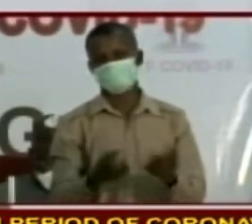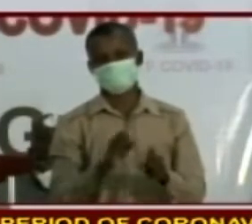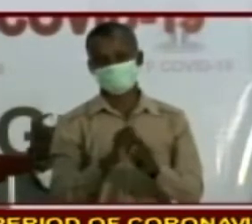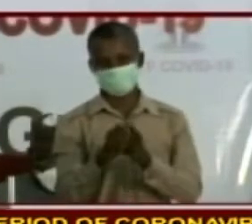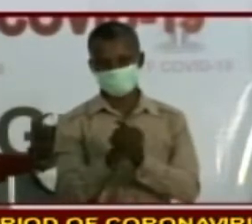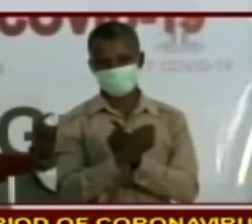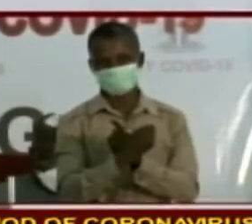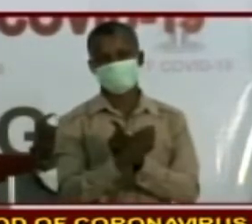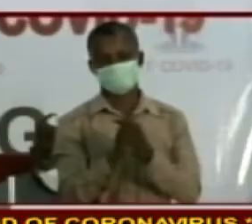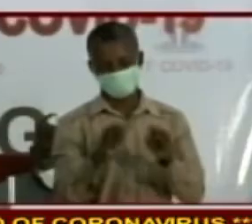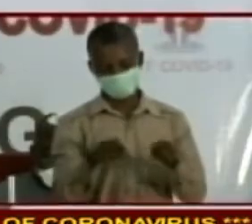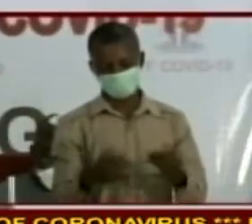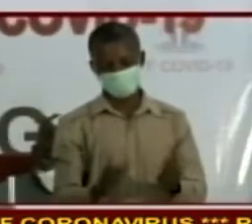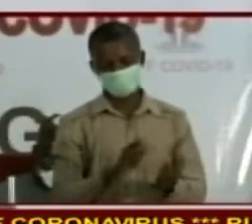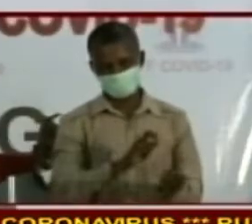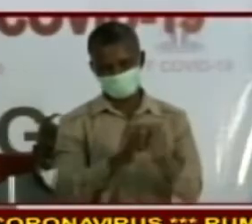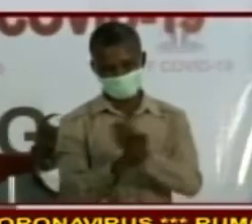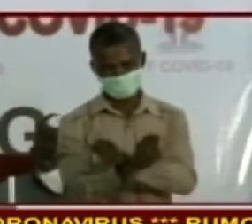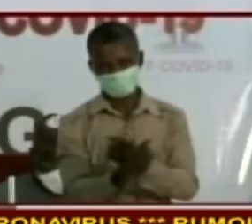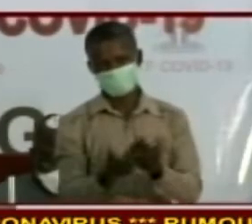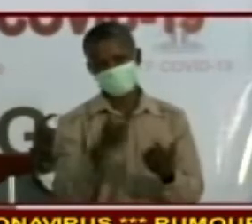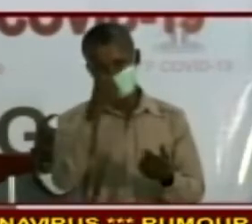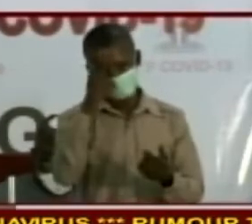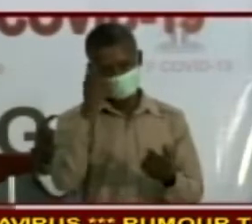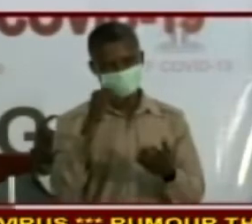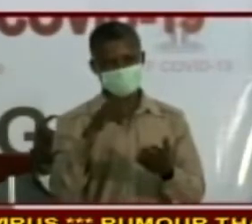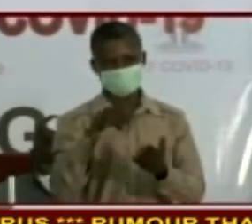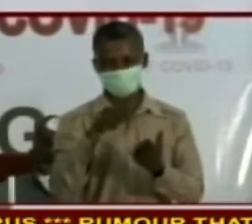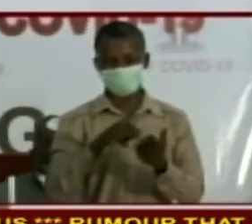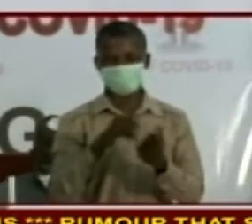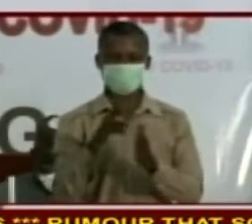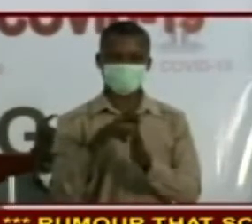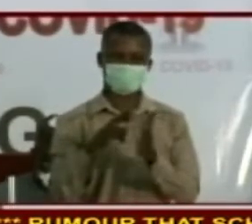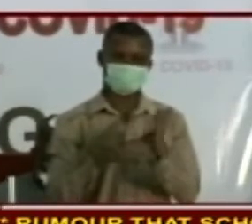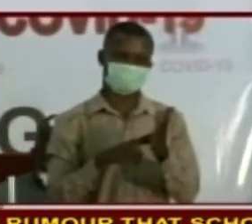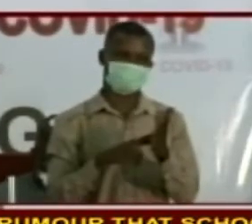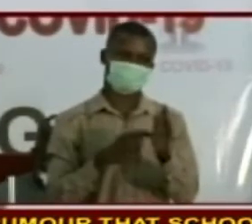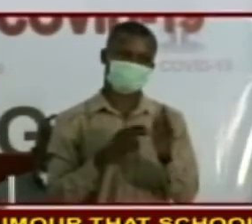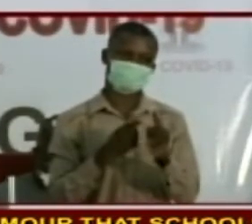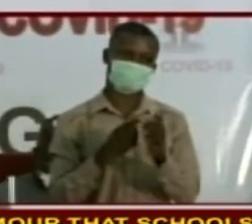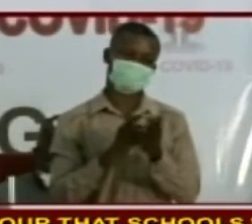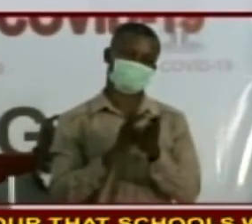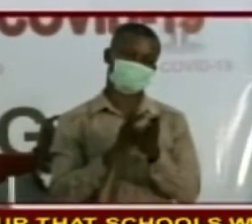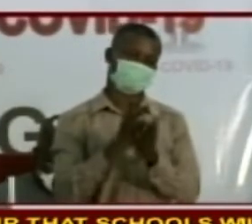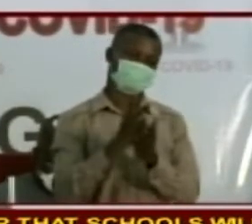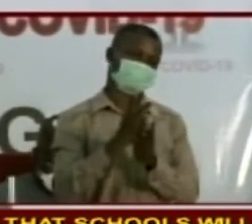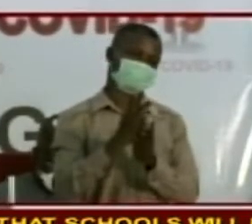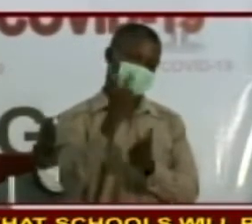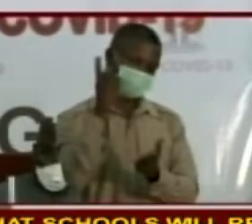may have changed now because this was a report about 2 weeks ago.